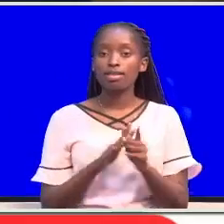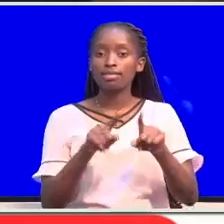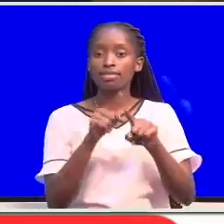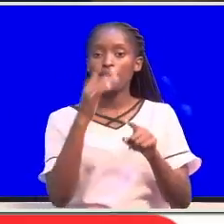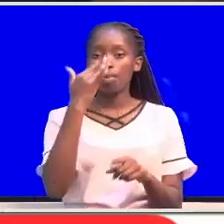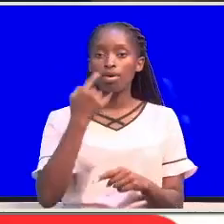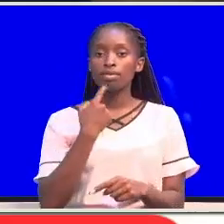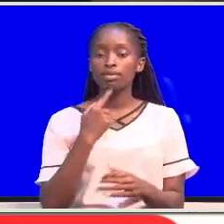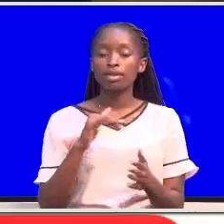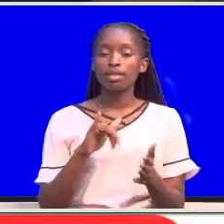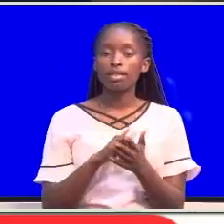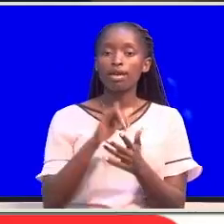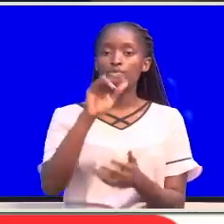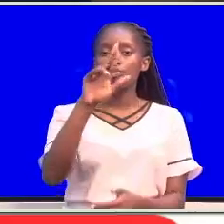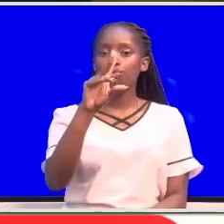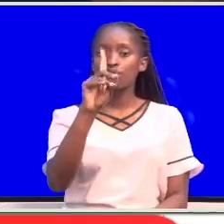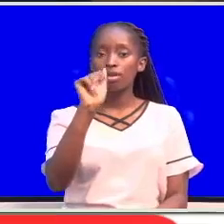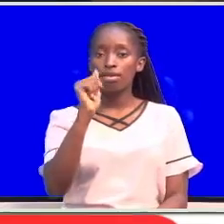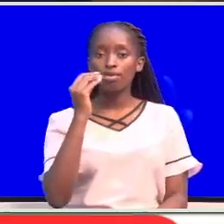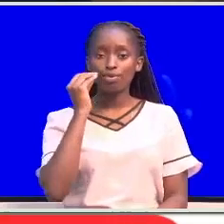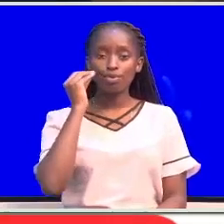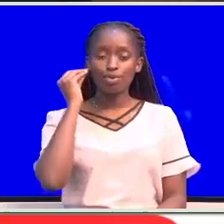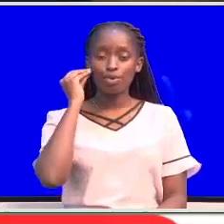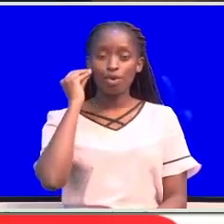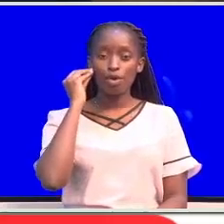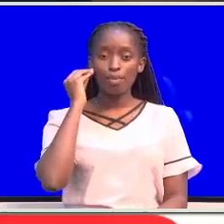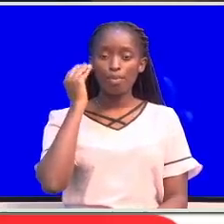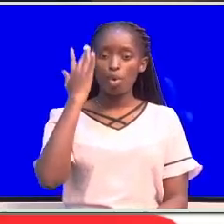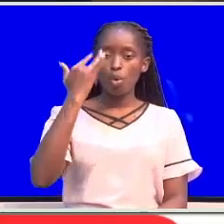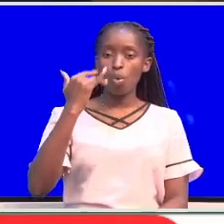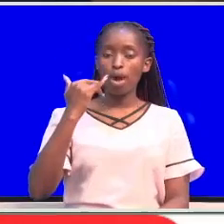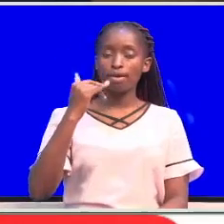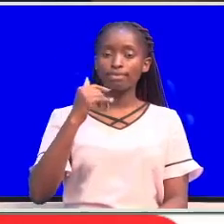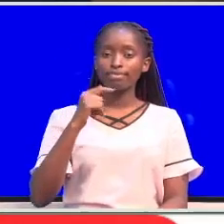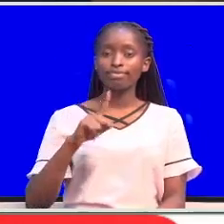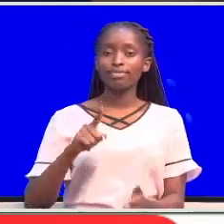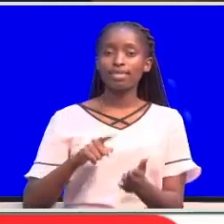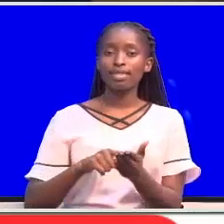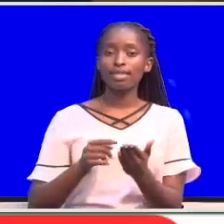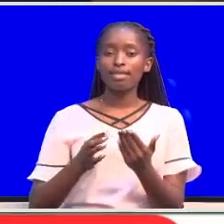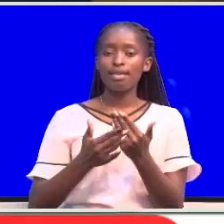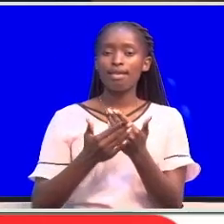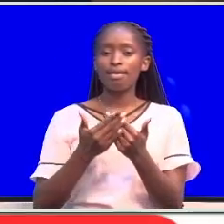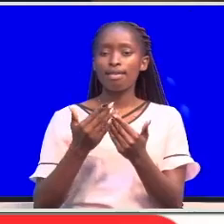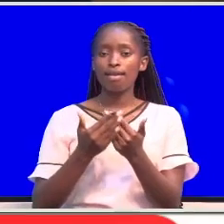UDA is home is because UDA take cares of persons with disabilities.